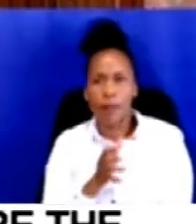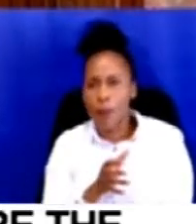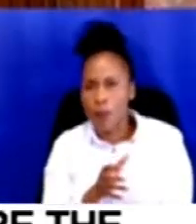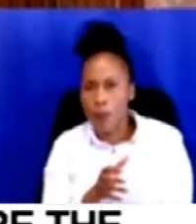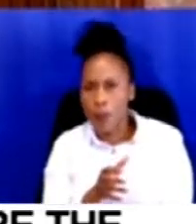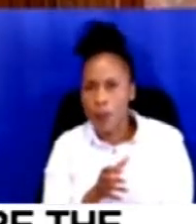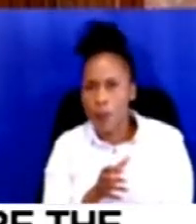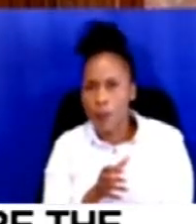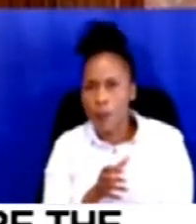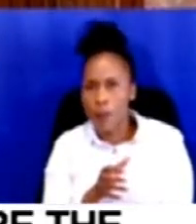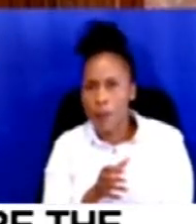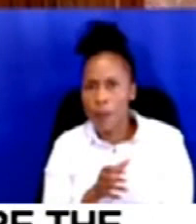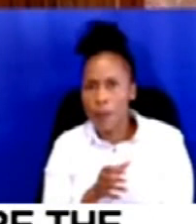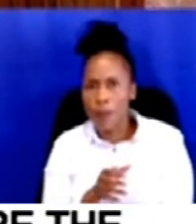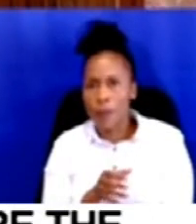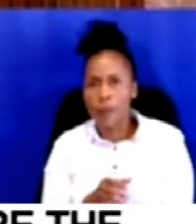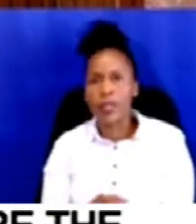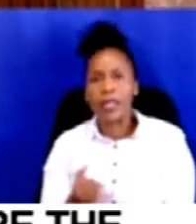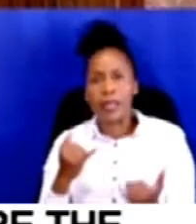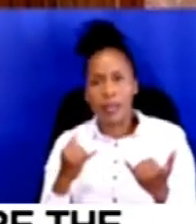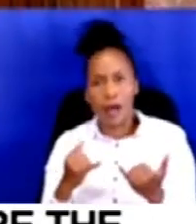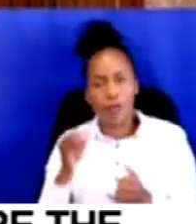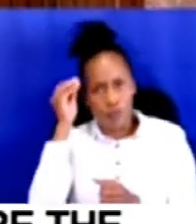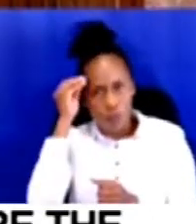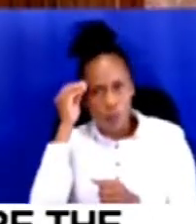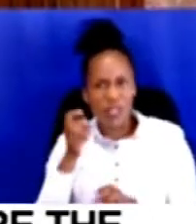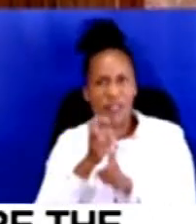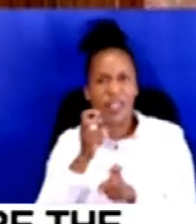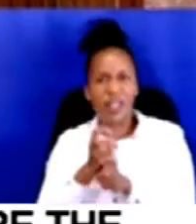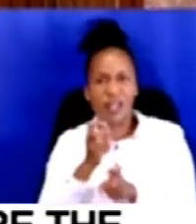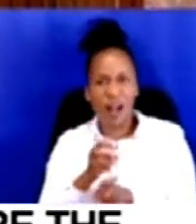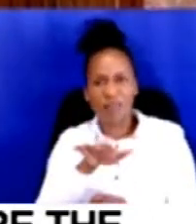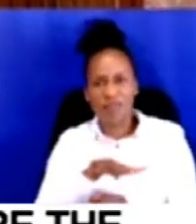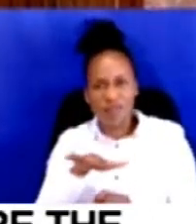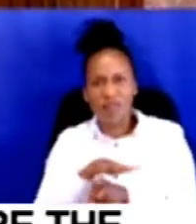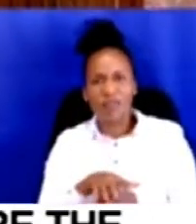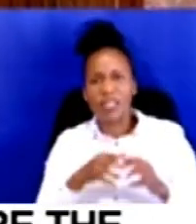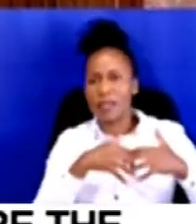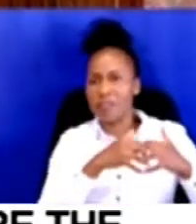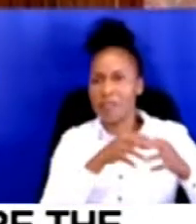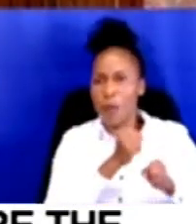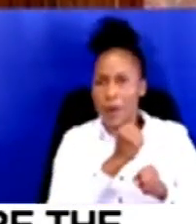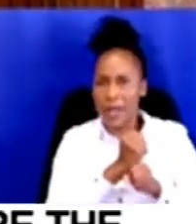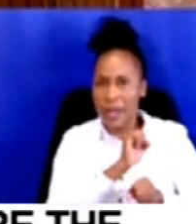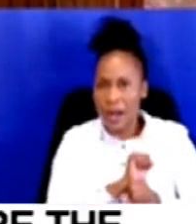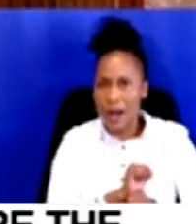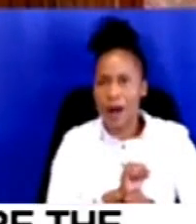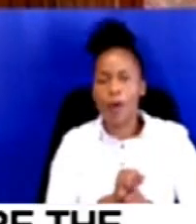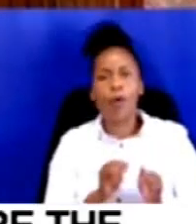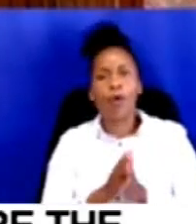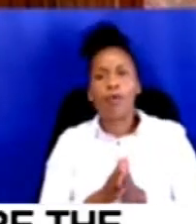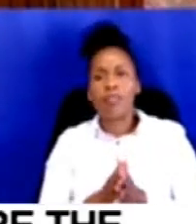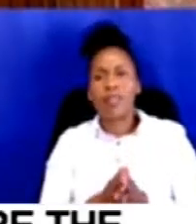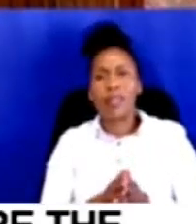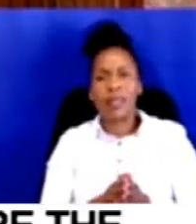of critical areas that will form part of your program to help change the state of some of the municipalities that